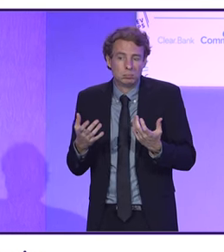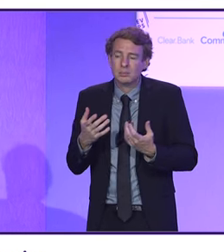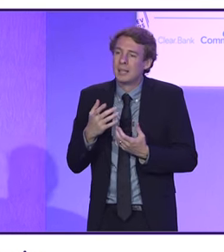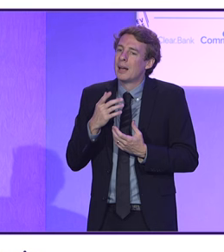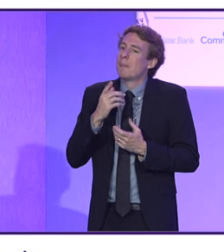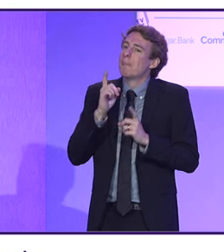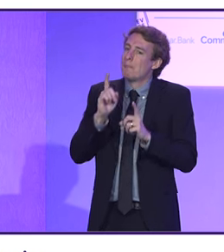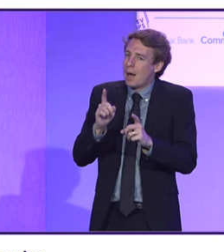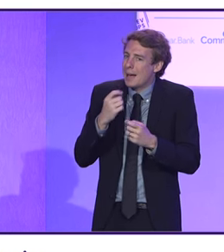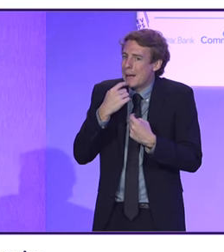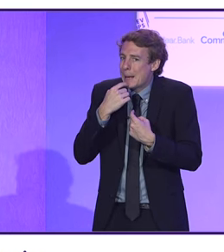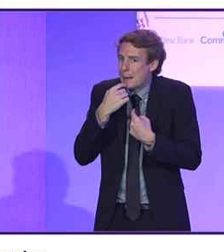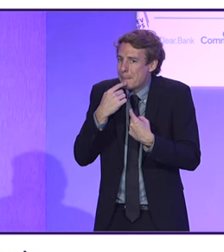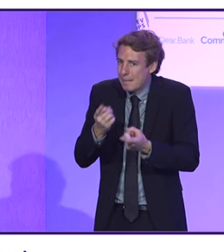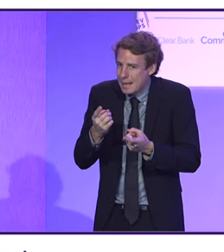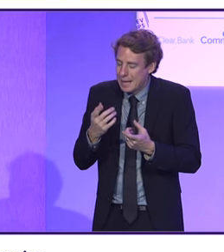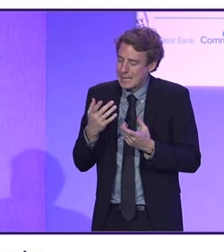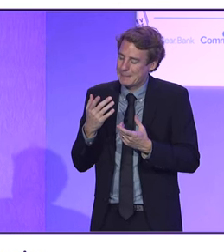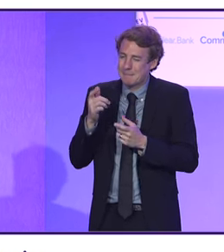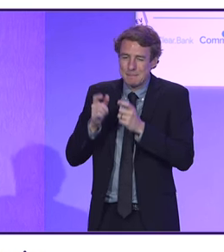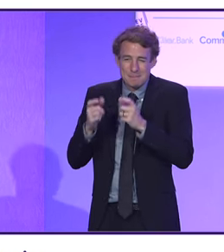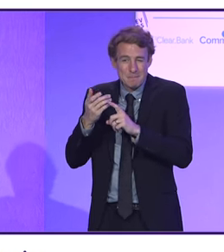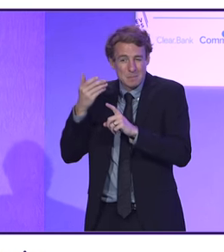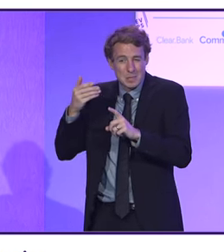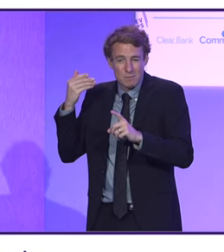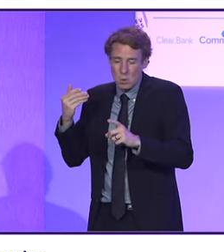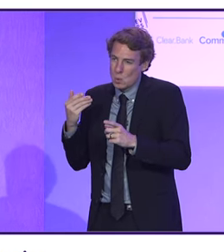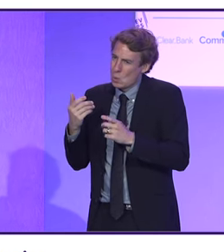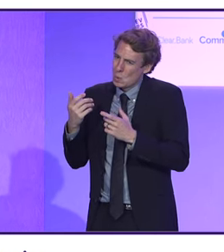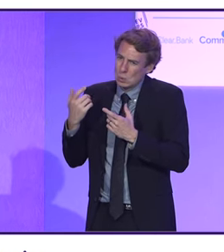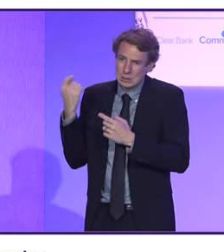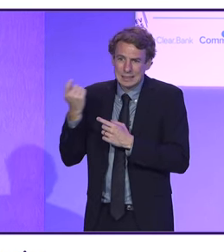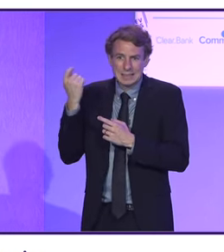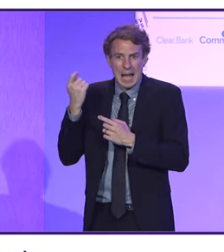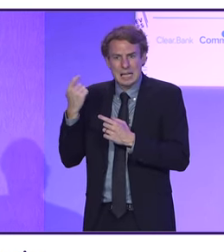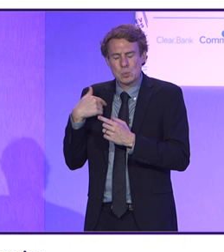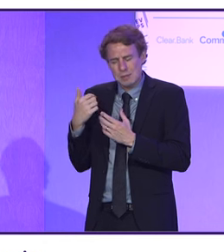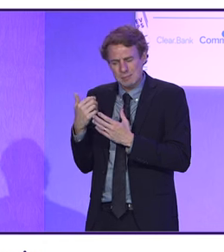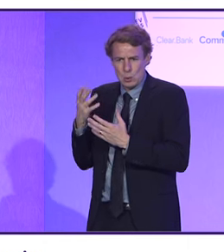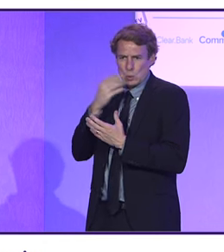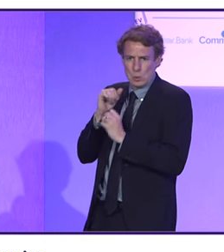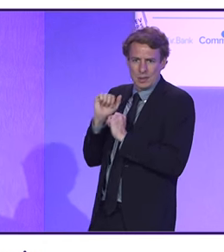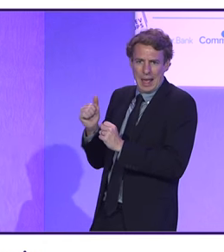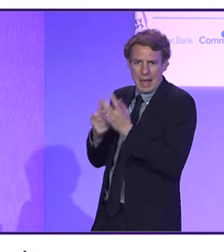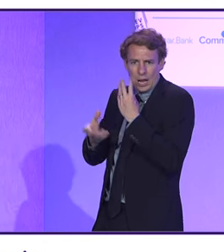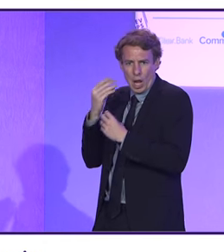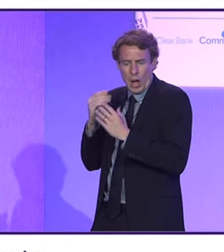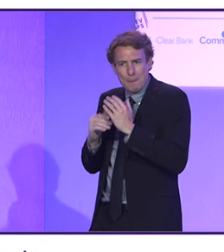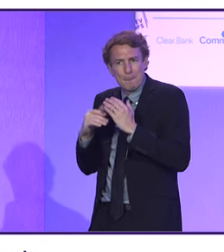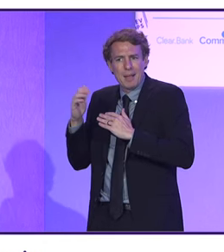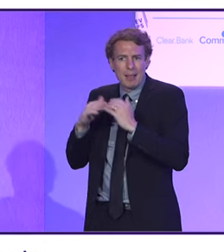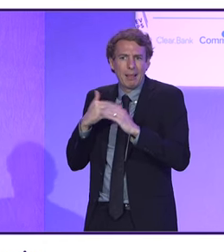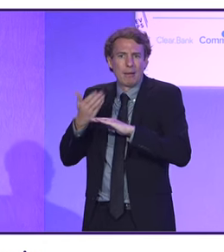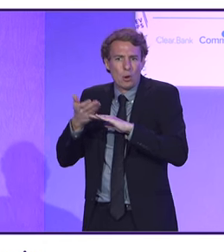in building on the shoulders of giants. So trying to give a little bit more formality to a platform